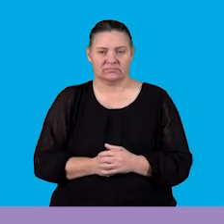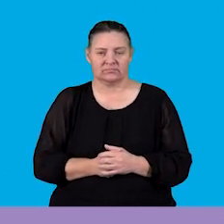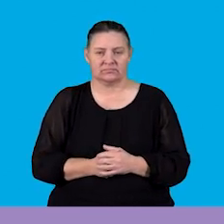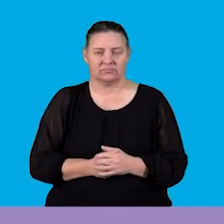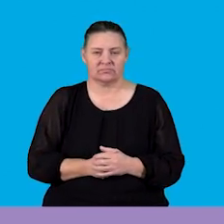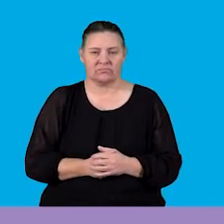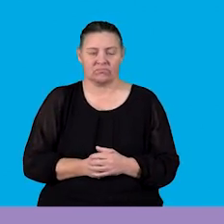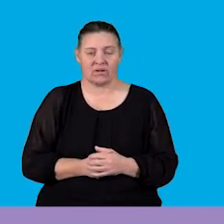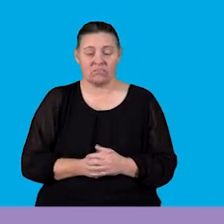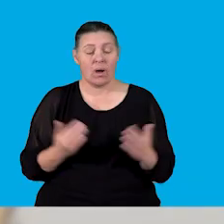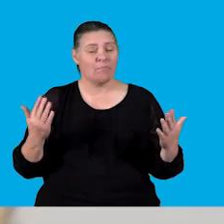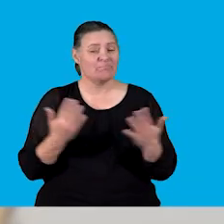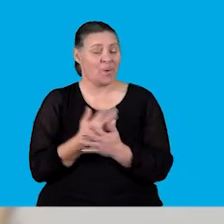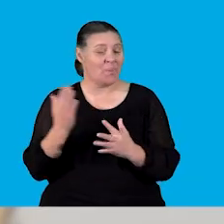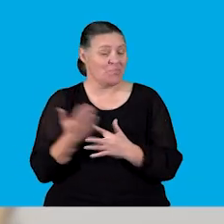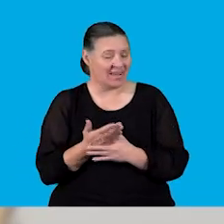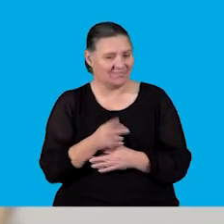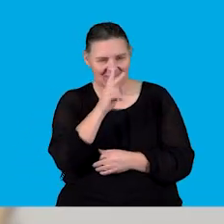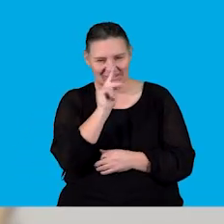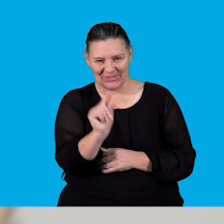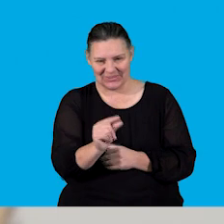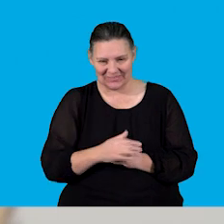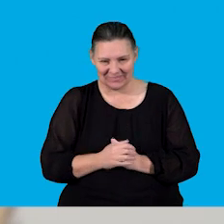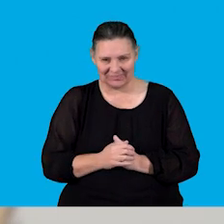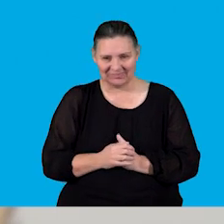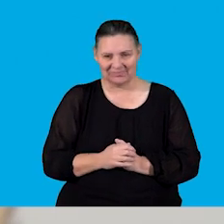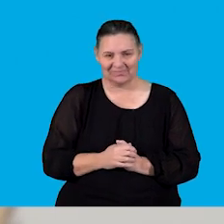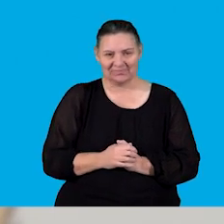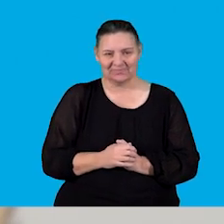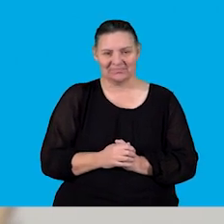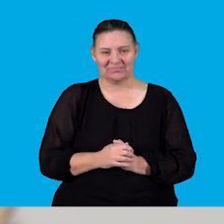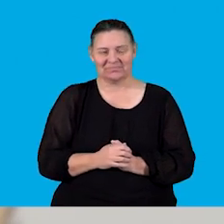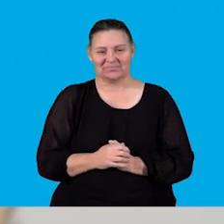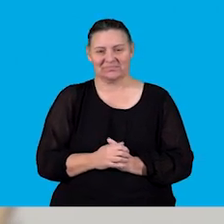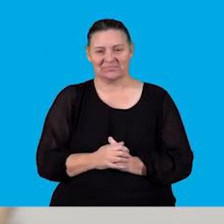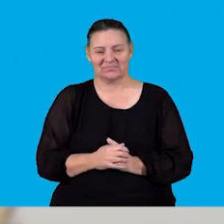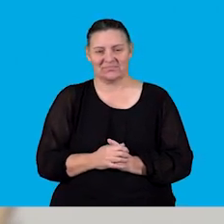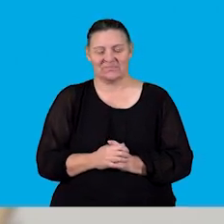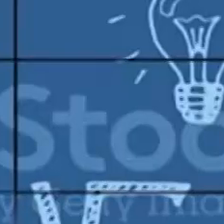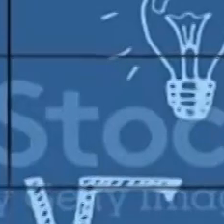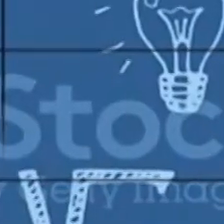triangle. Let's quickly go to an ad break and then we'll see you just now.